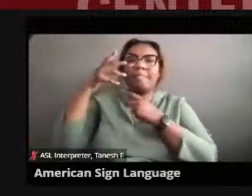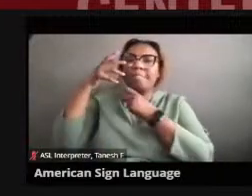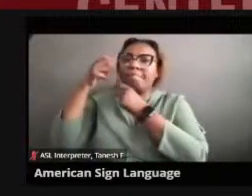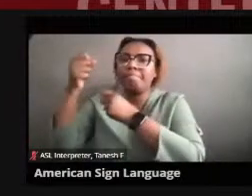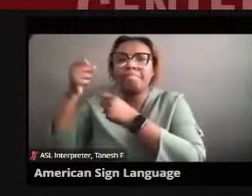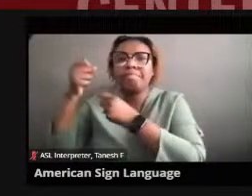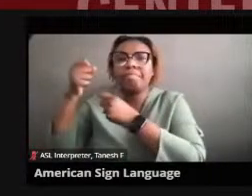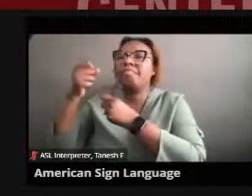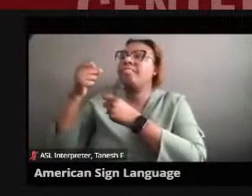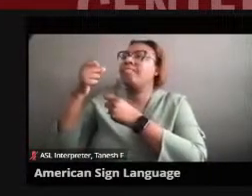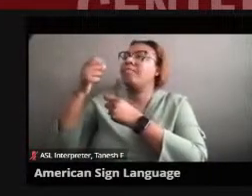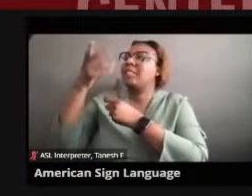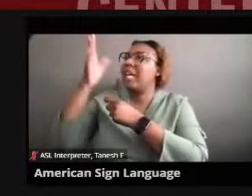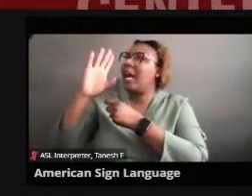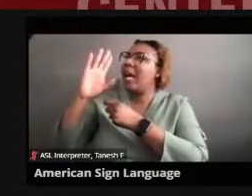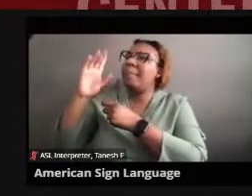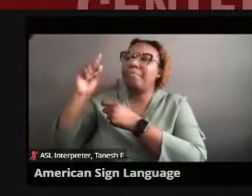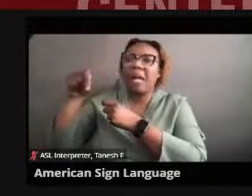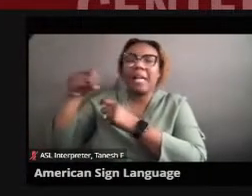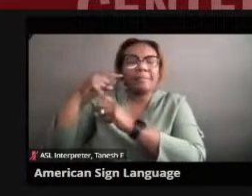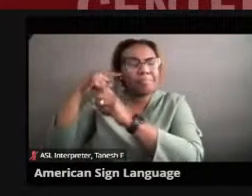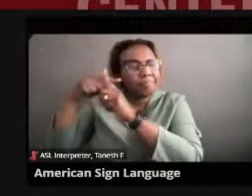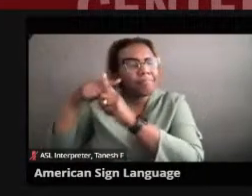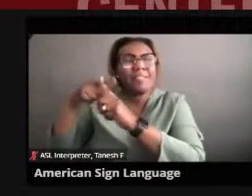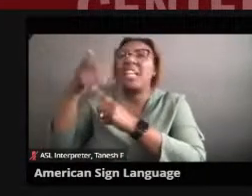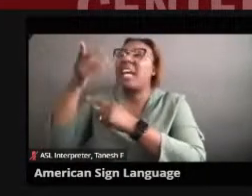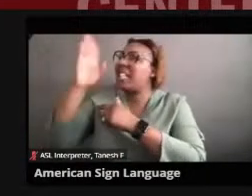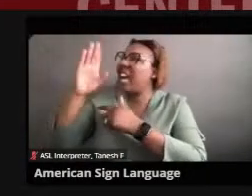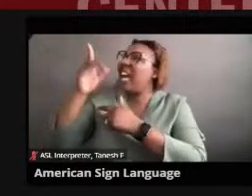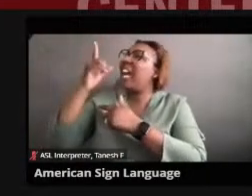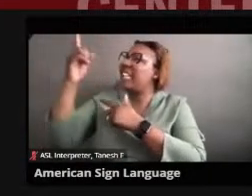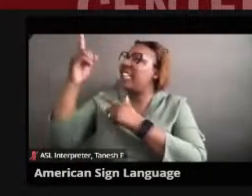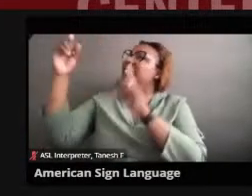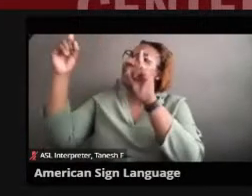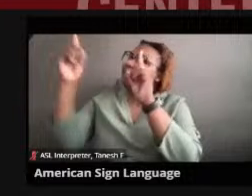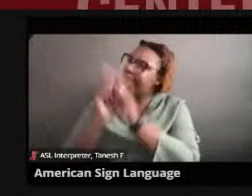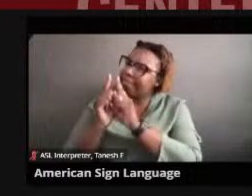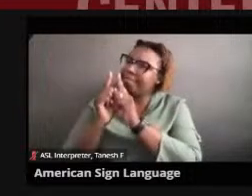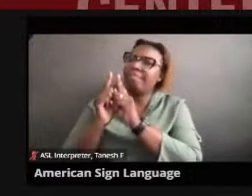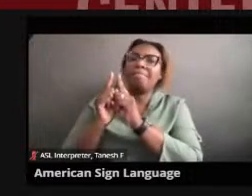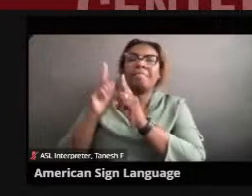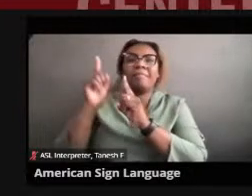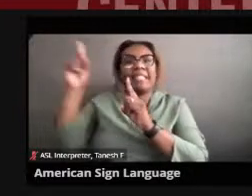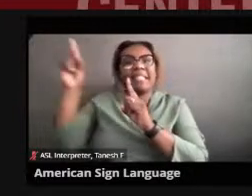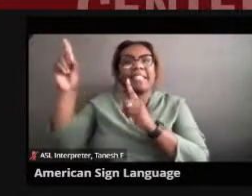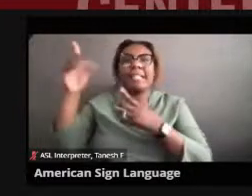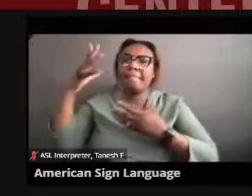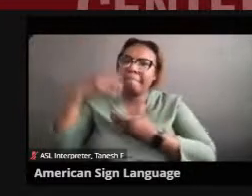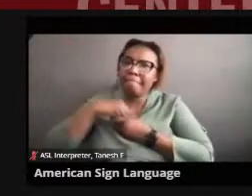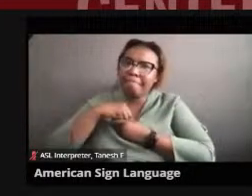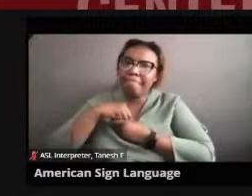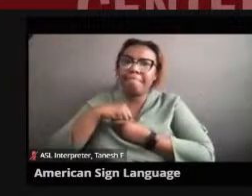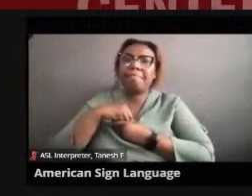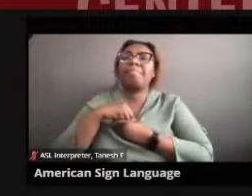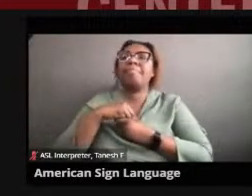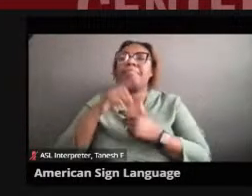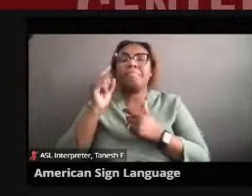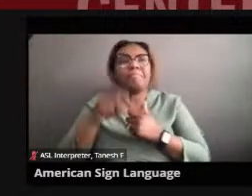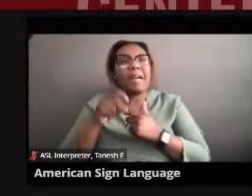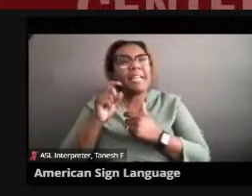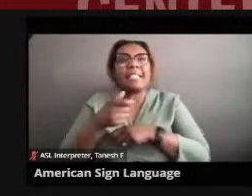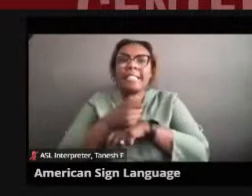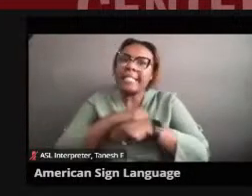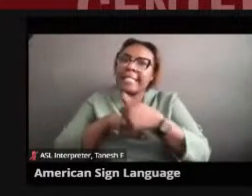that God is with us. God is in us, even in the midst of our suffering. We must motivate ourselves to